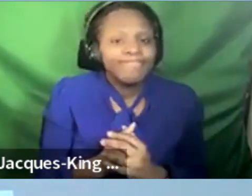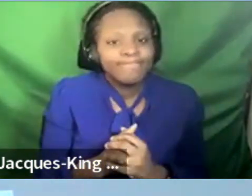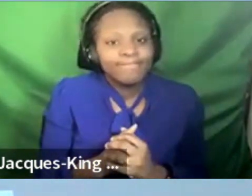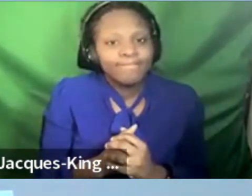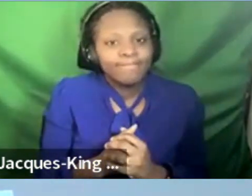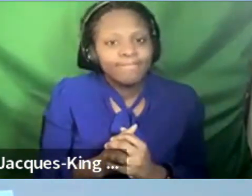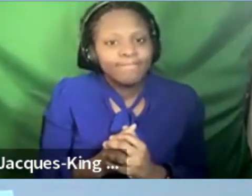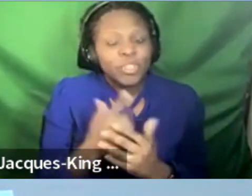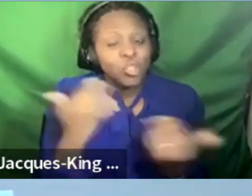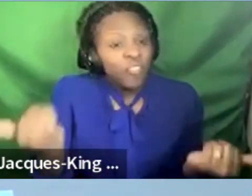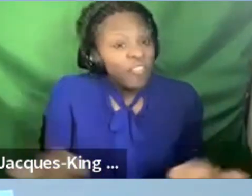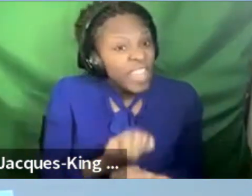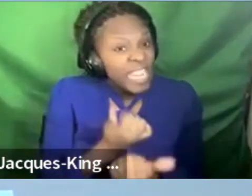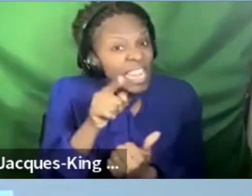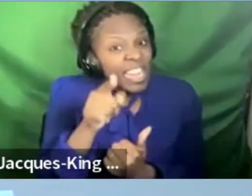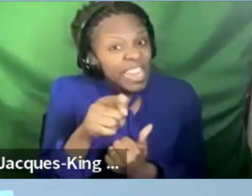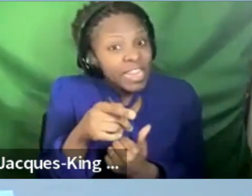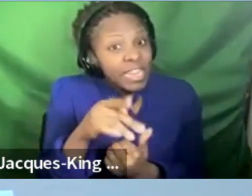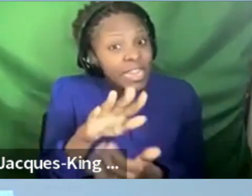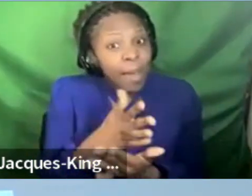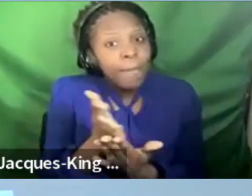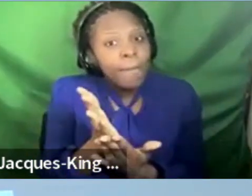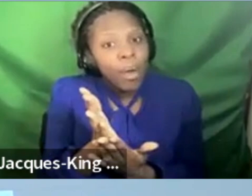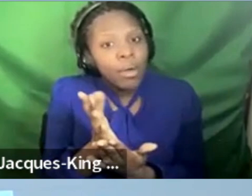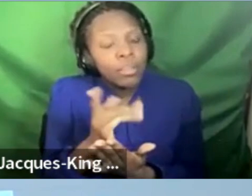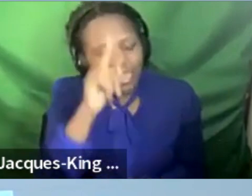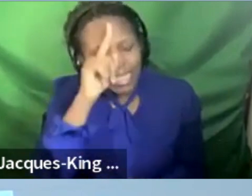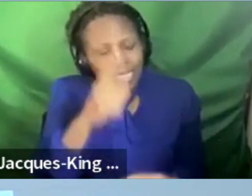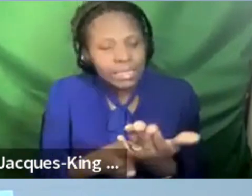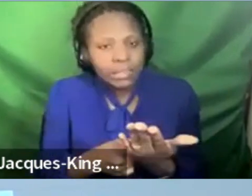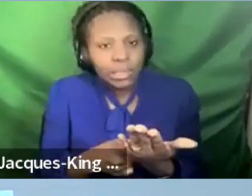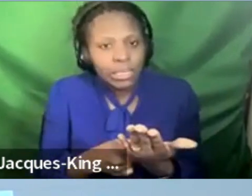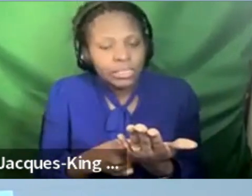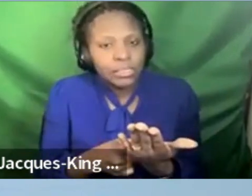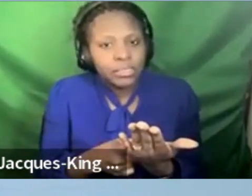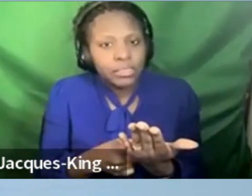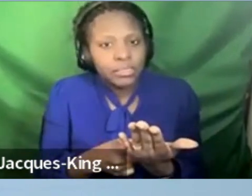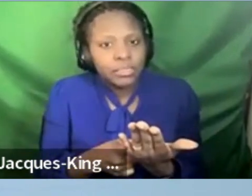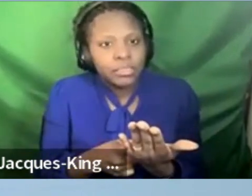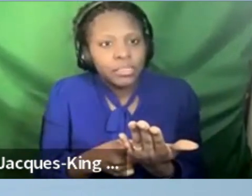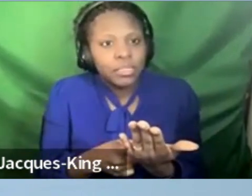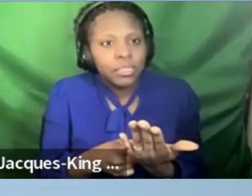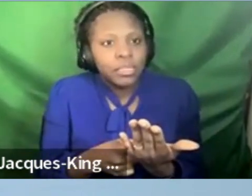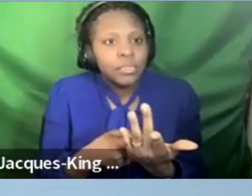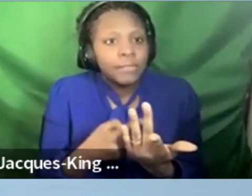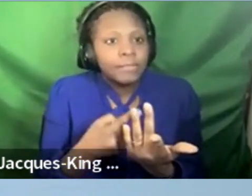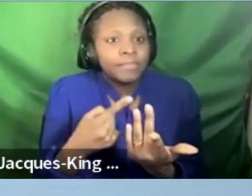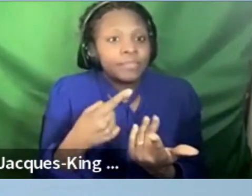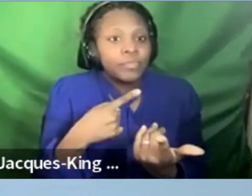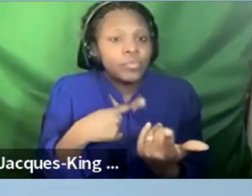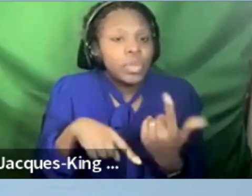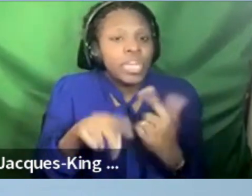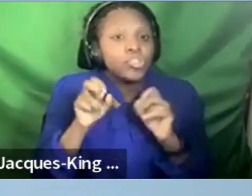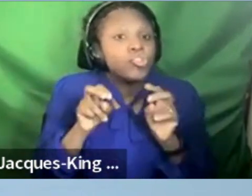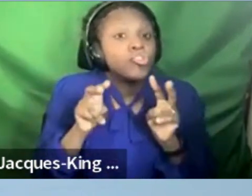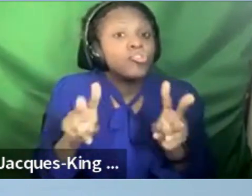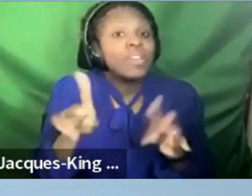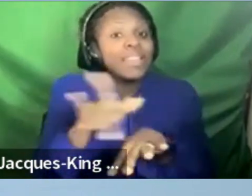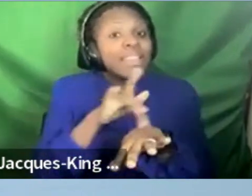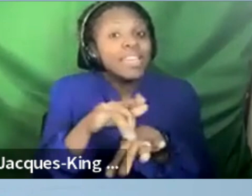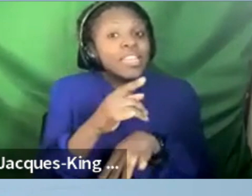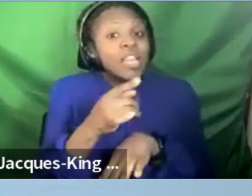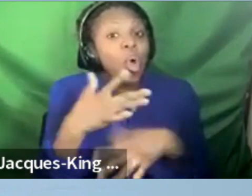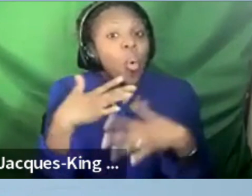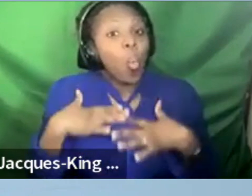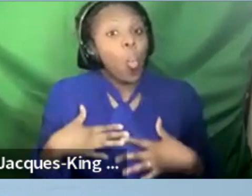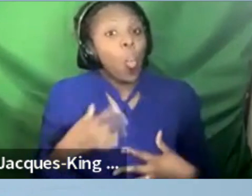just as to finish up with that statement of, okay, so they decided we just wear kind of like street theater where you